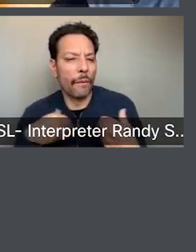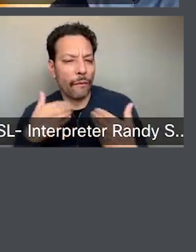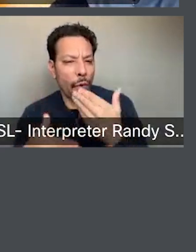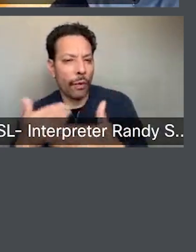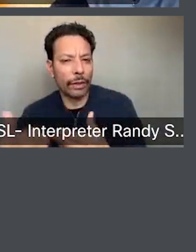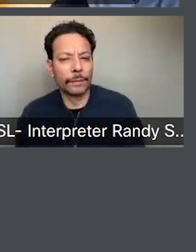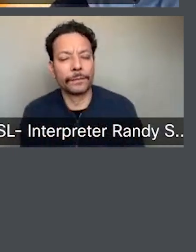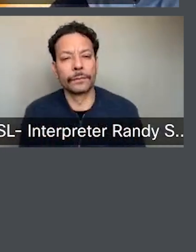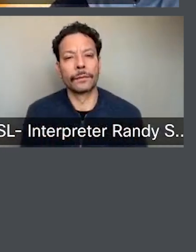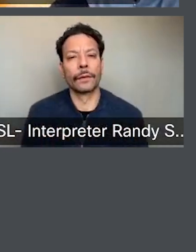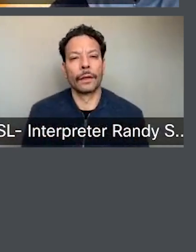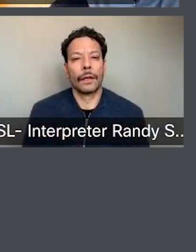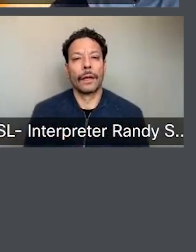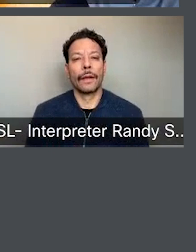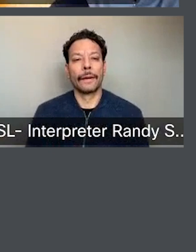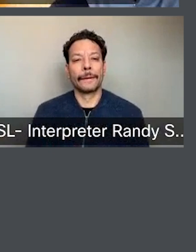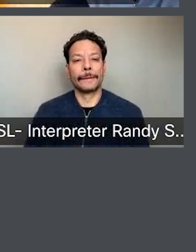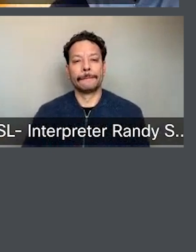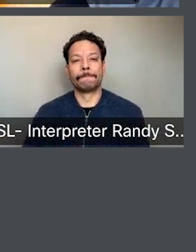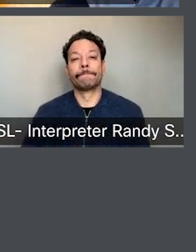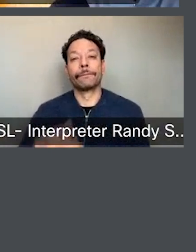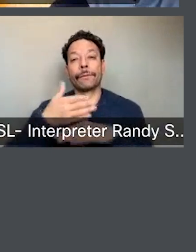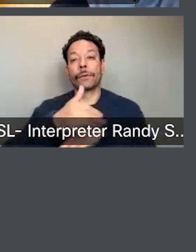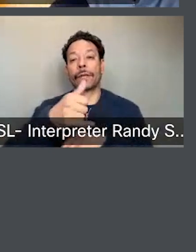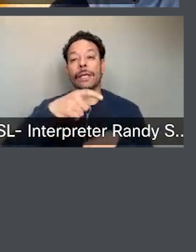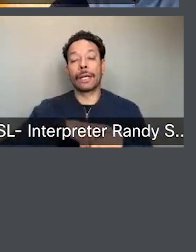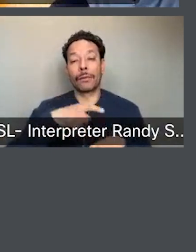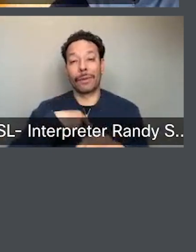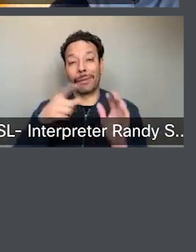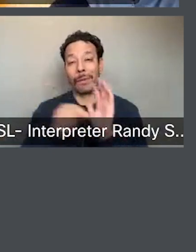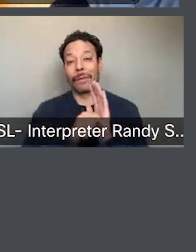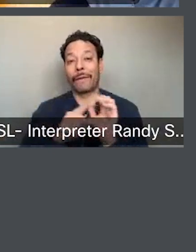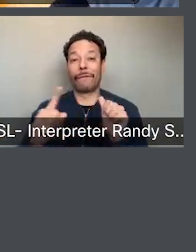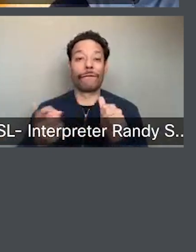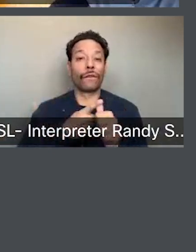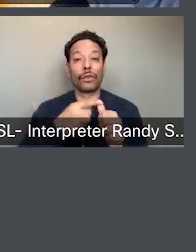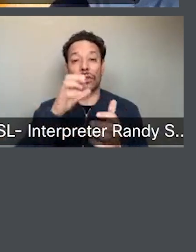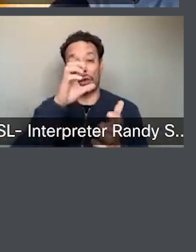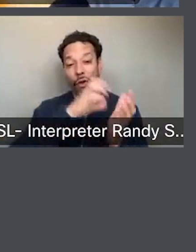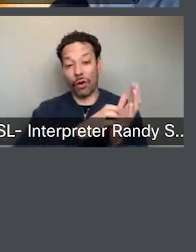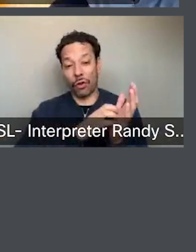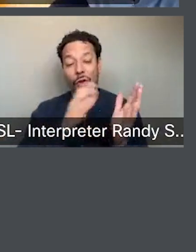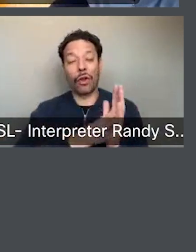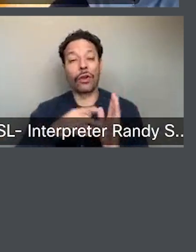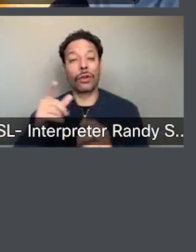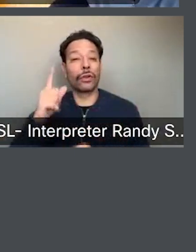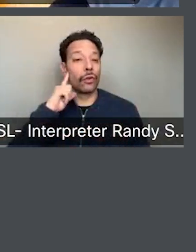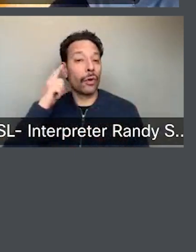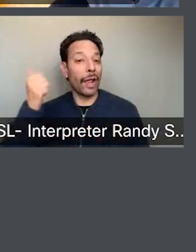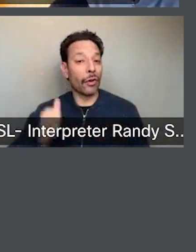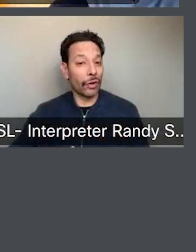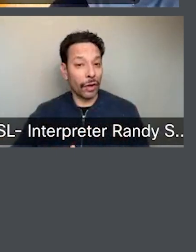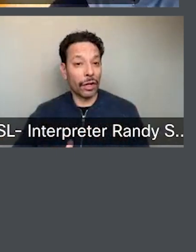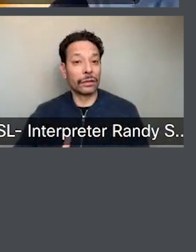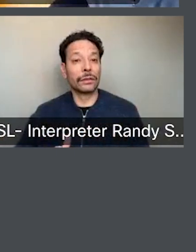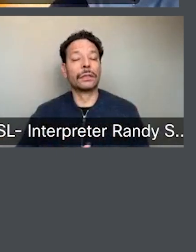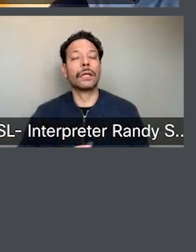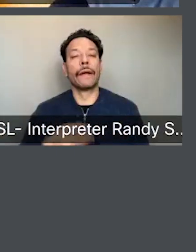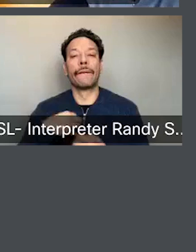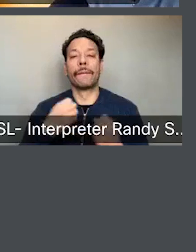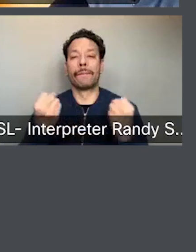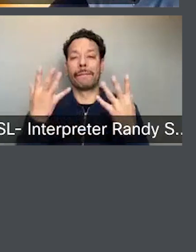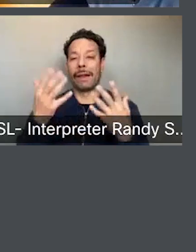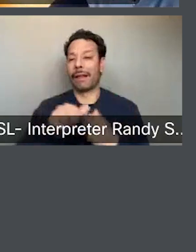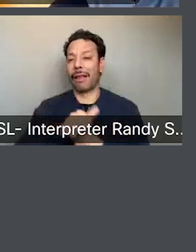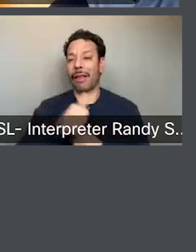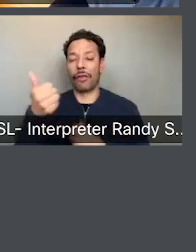So after that time that we published the first articles on unilateral hearing loss, there were a number of other